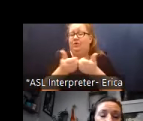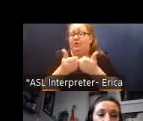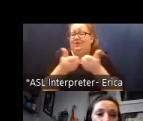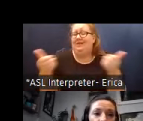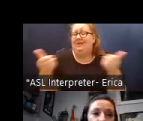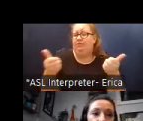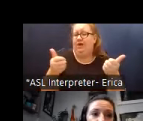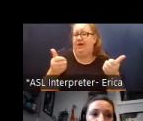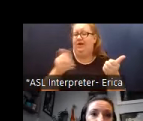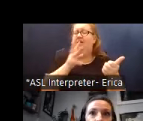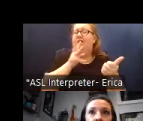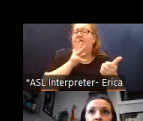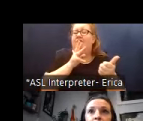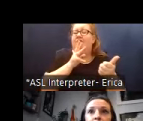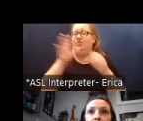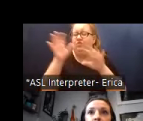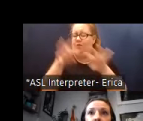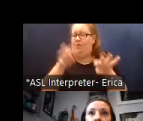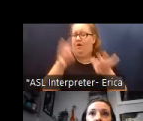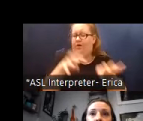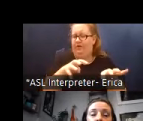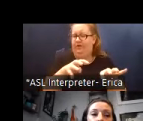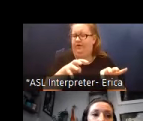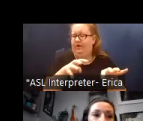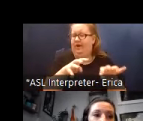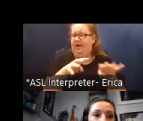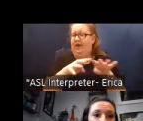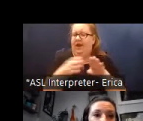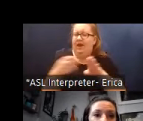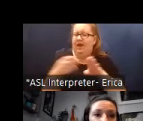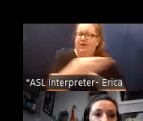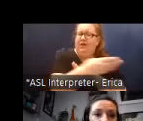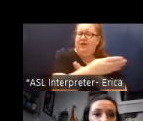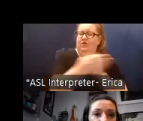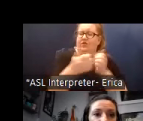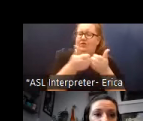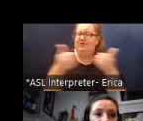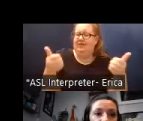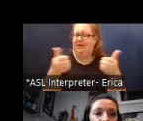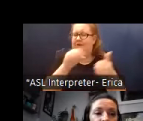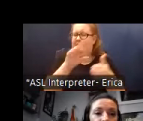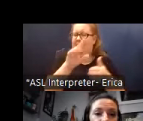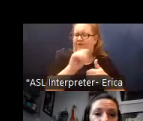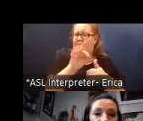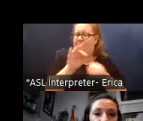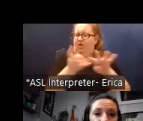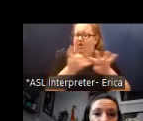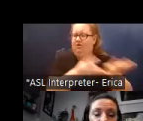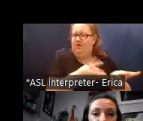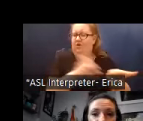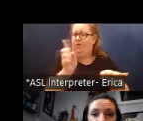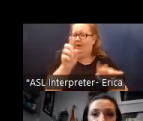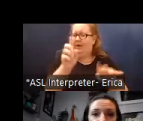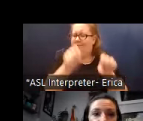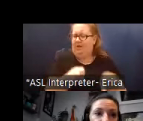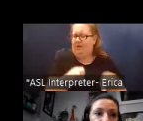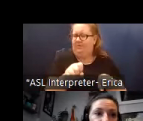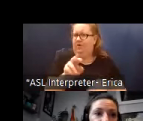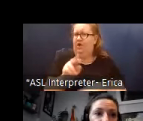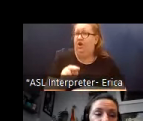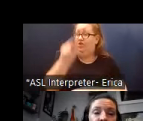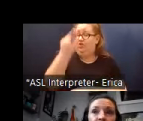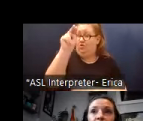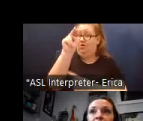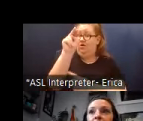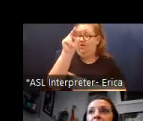stormwater and redirect it to separate outfalls where possible. On the north side,